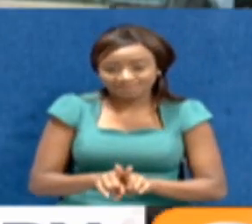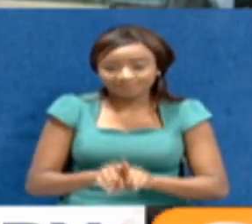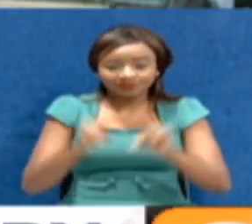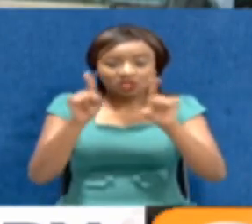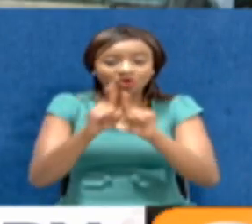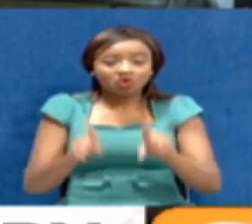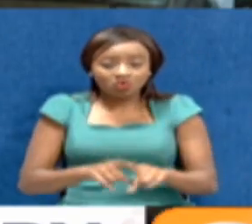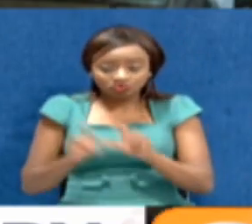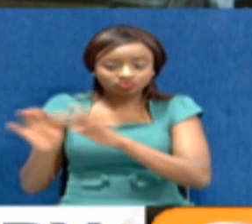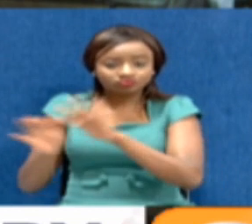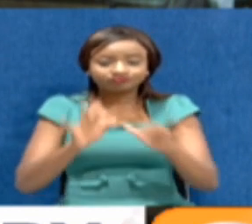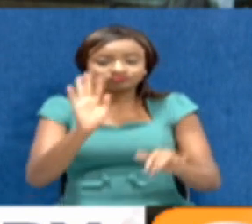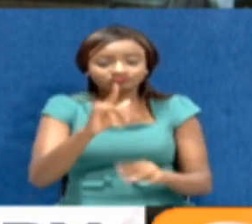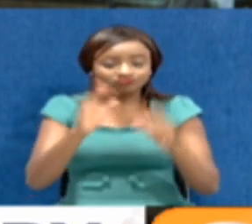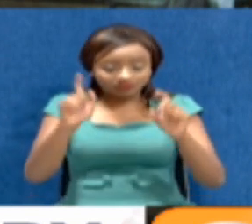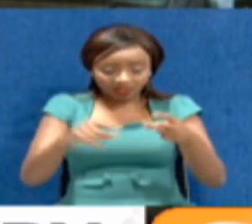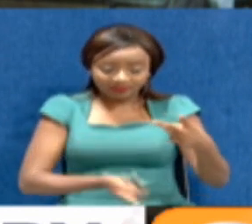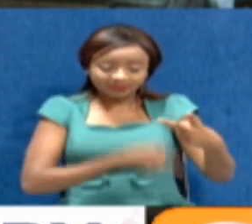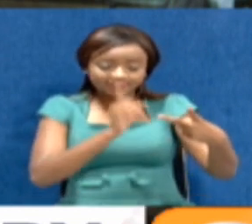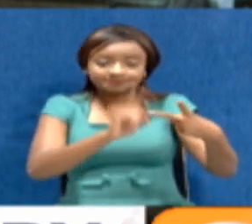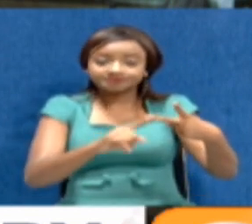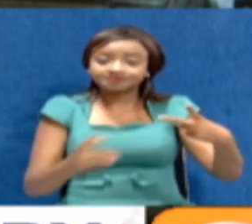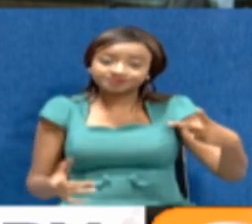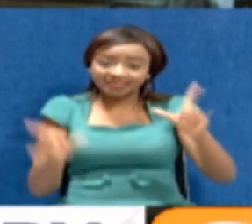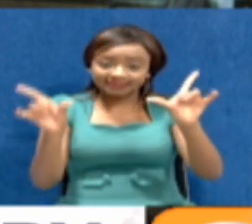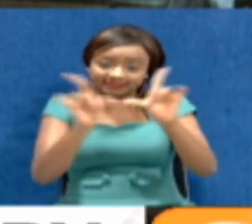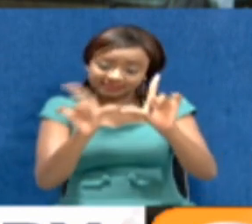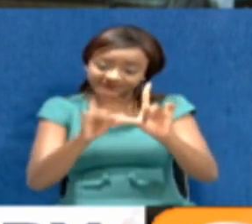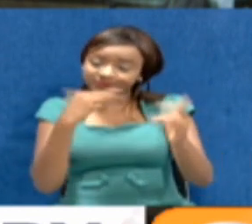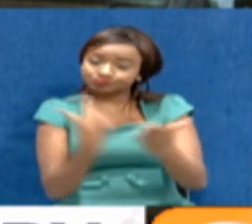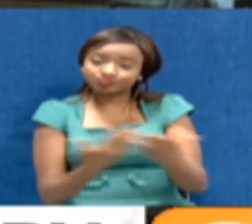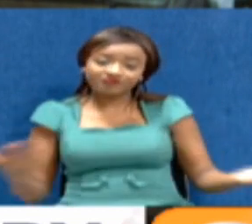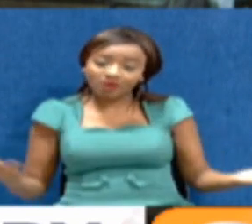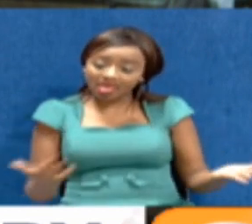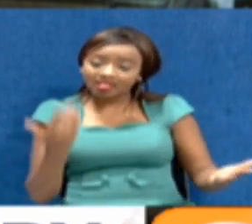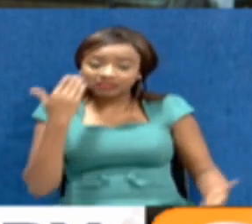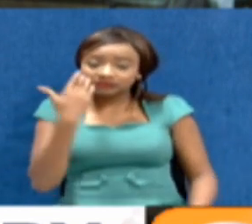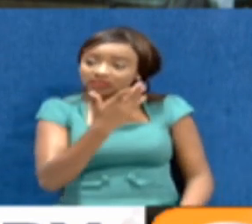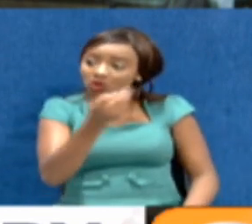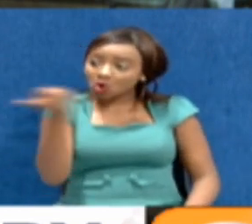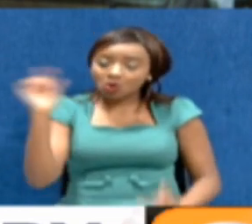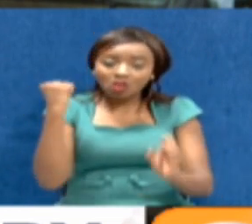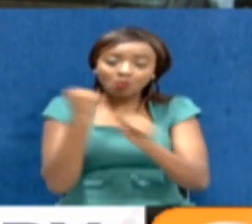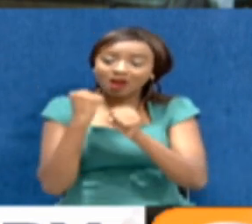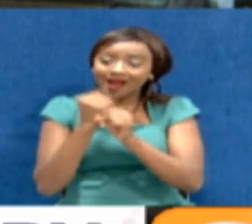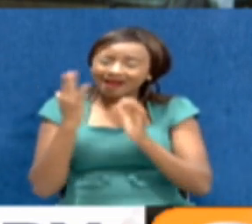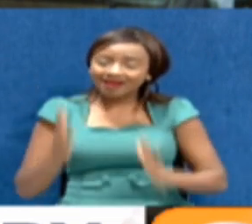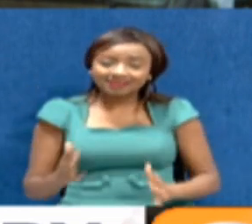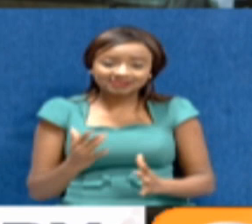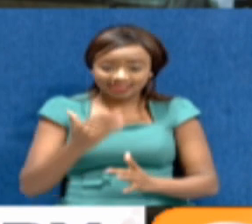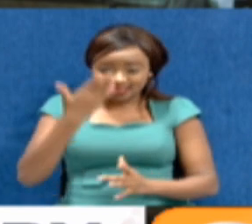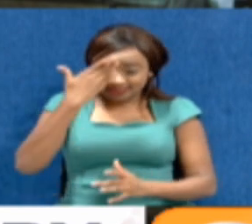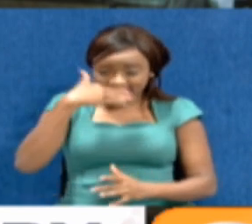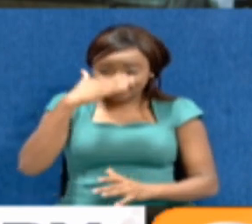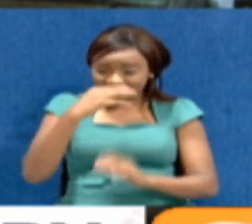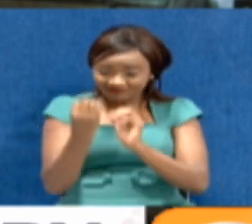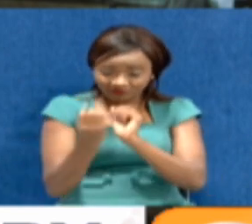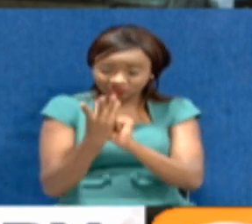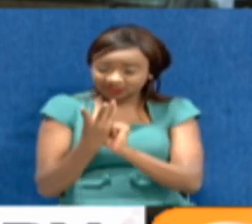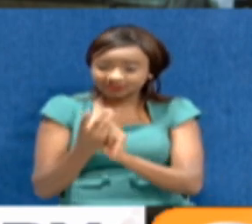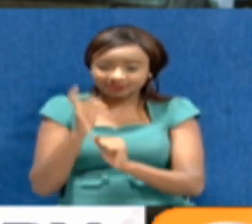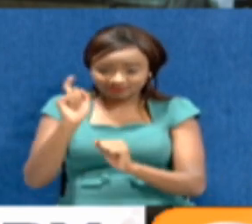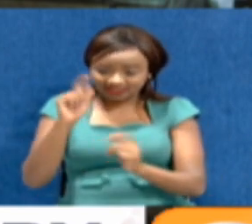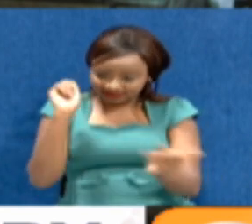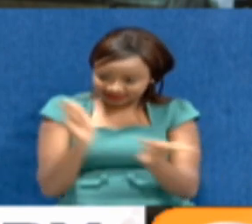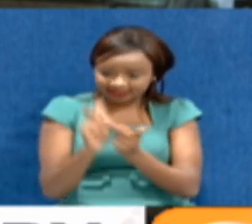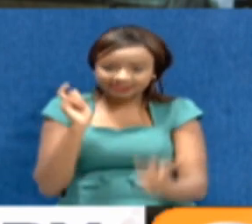will also be required to provide a valid COVID-19 free certification for core staff not more than 14 days old, and also